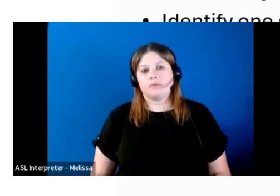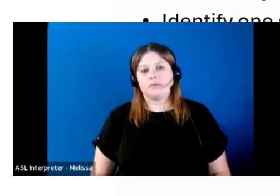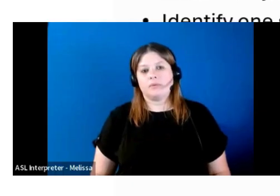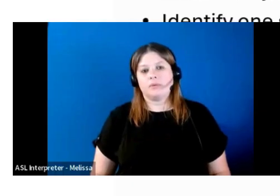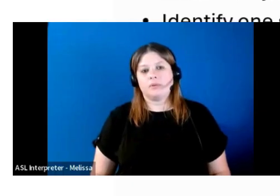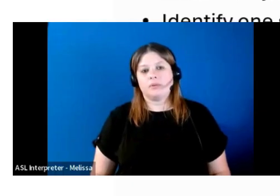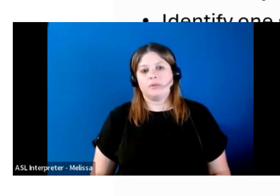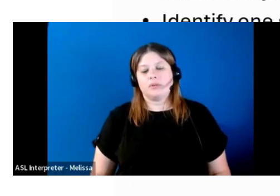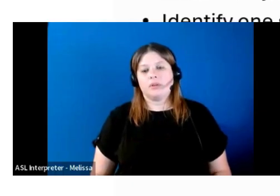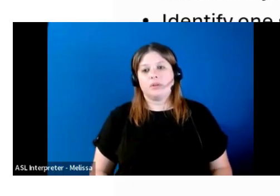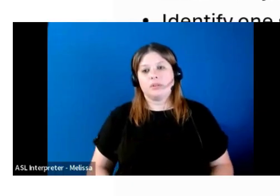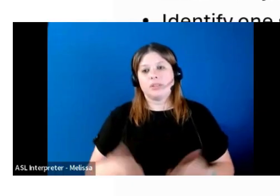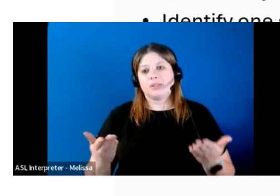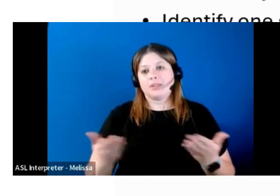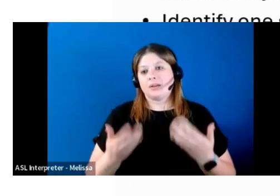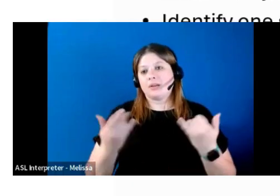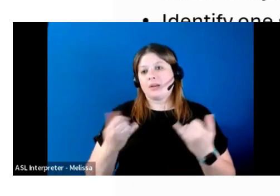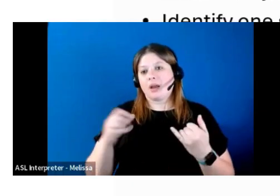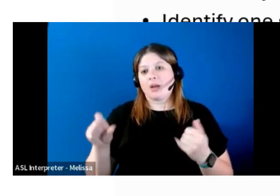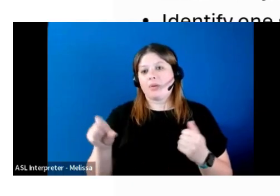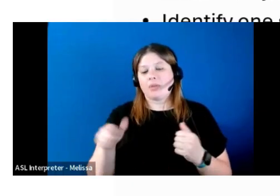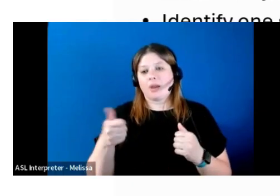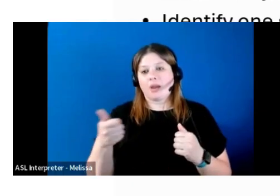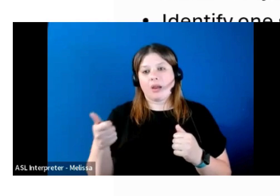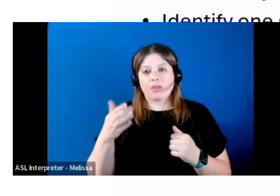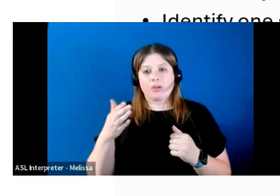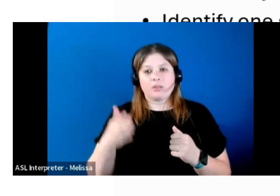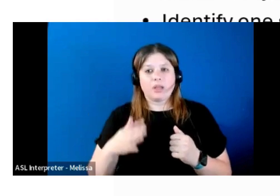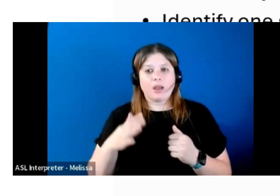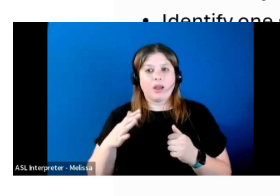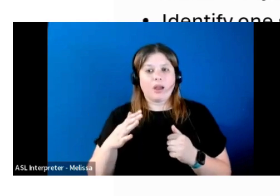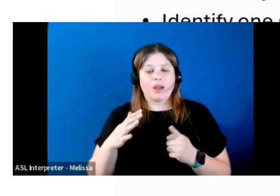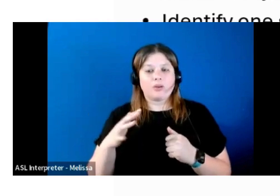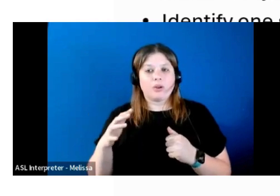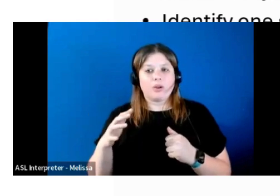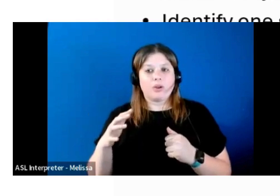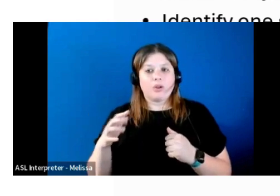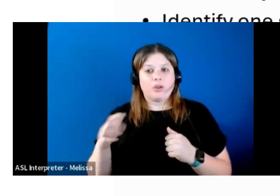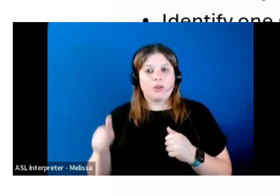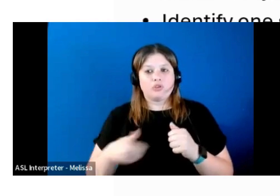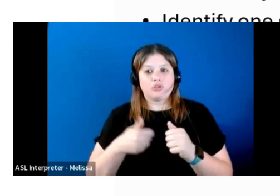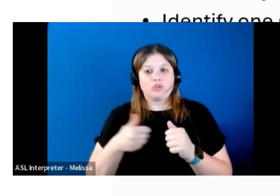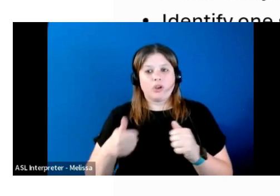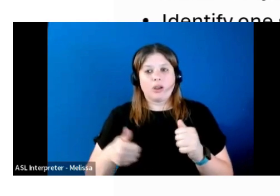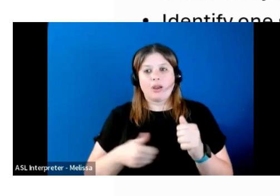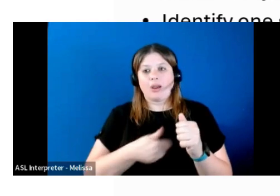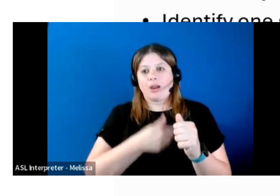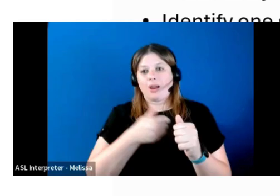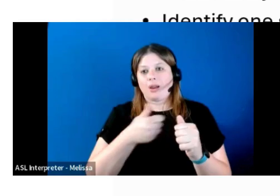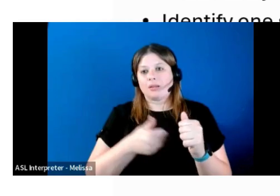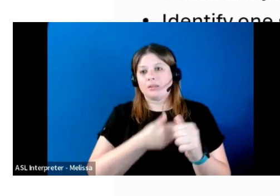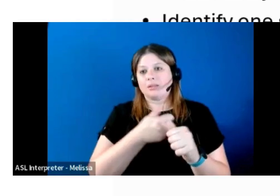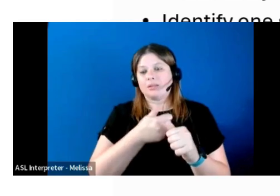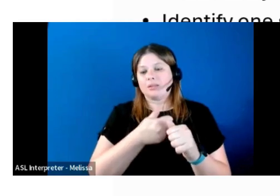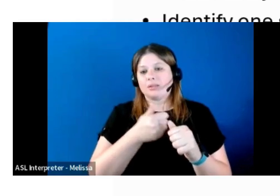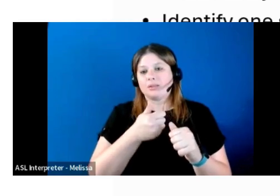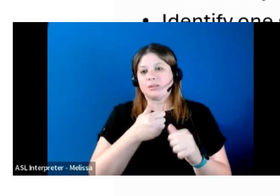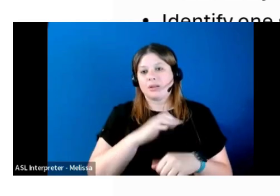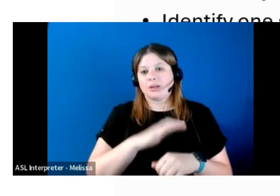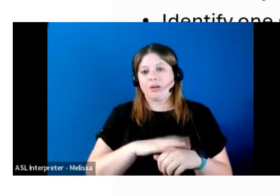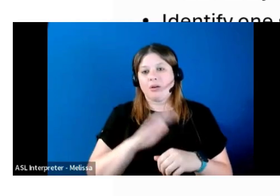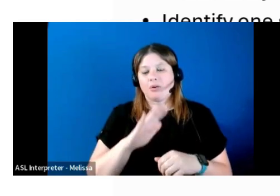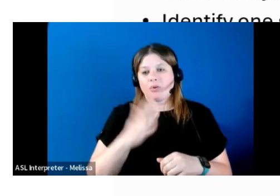I chased desire, made sure I got what's mine.